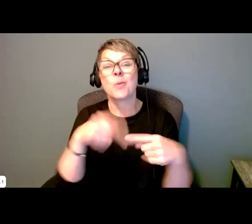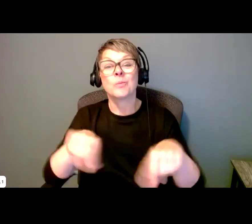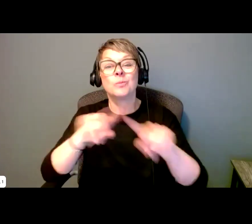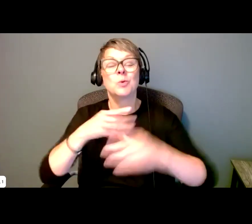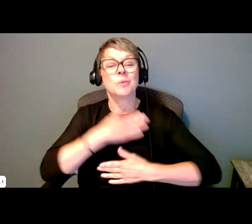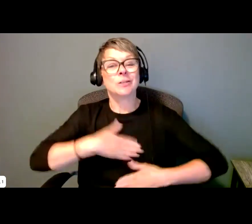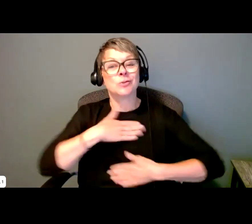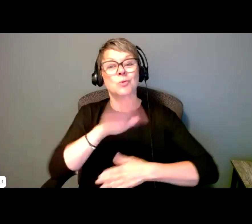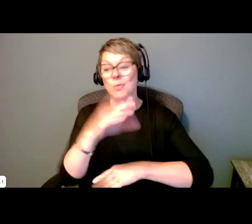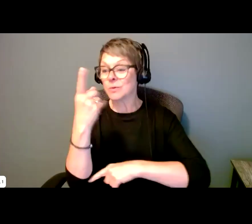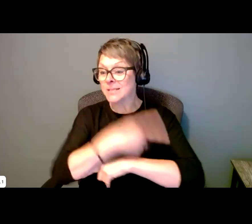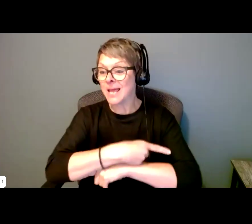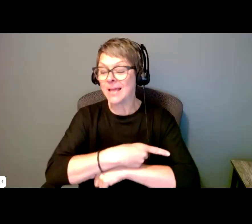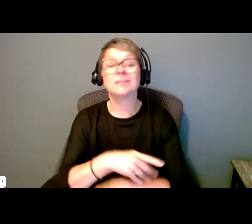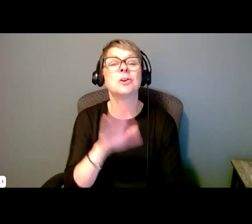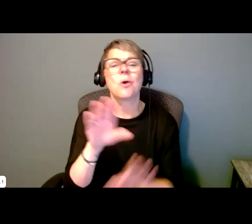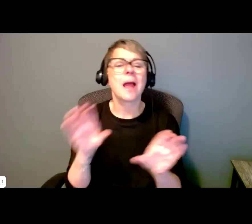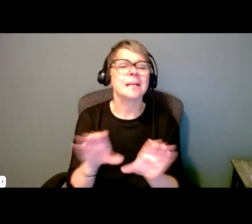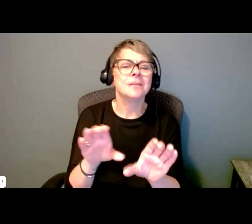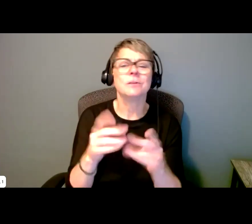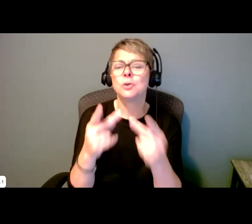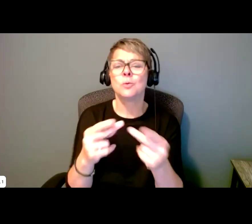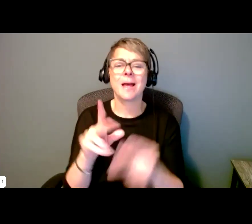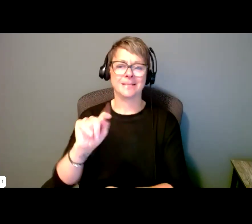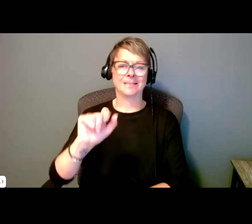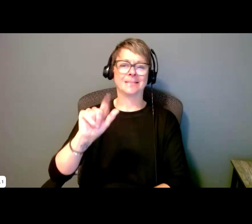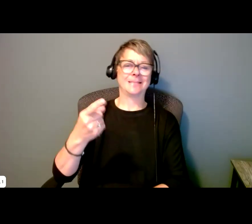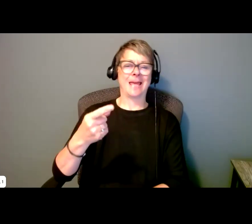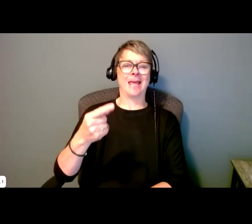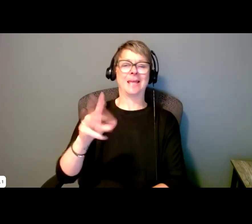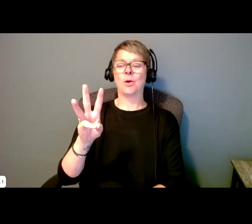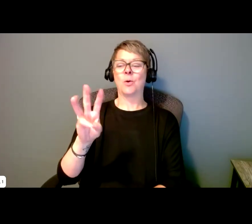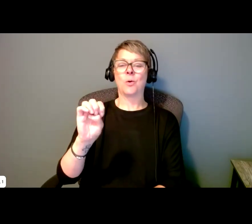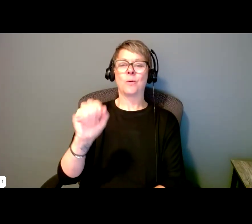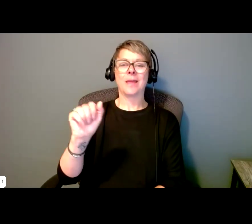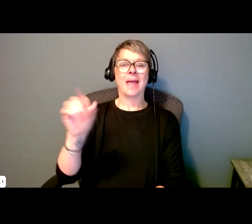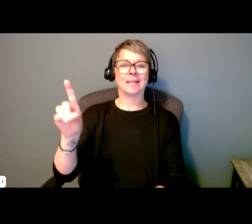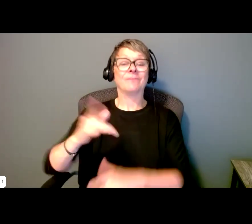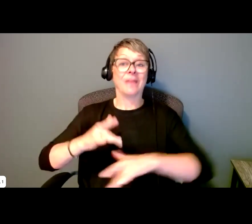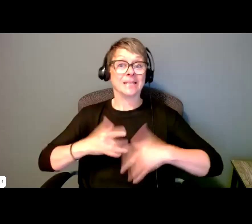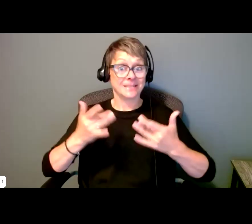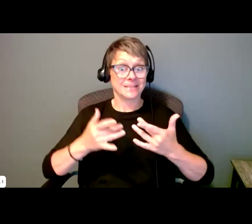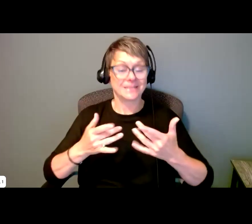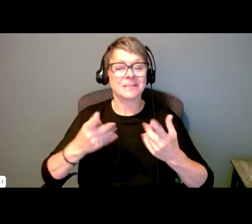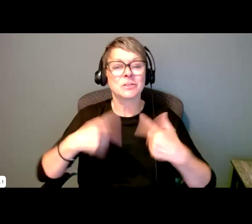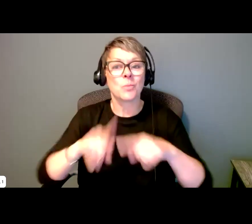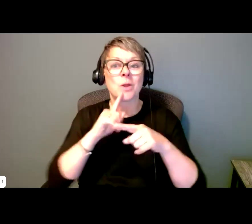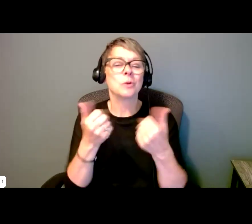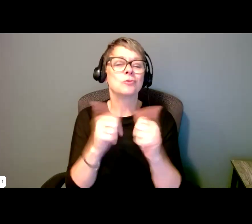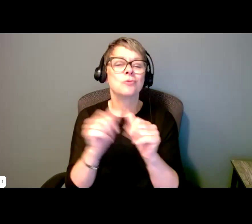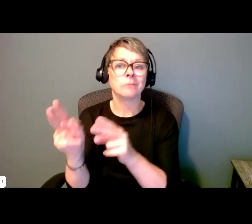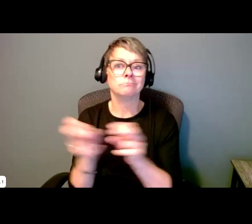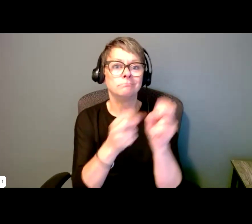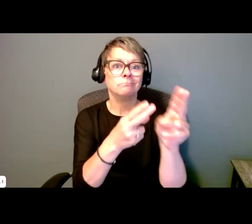And post your activities, tag us on your WEAAD events, and we will do our best to follow and repost the work that you're doing.